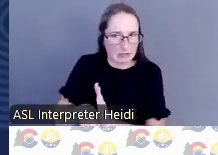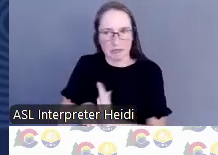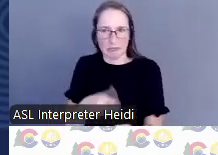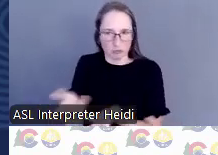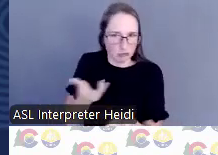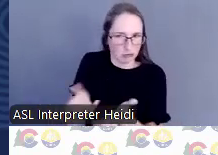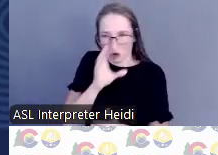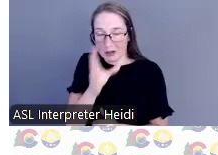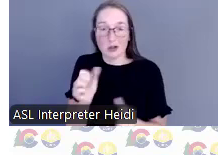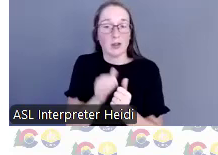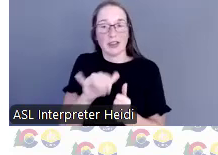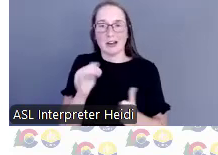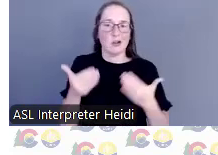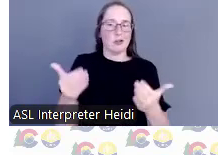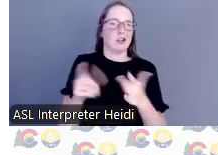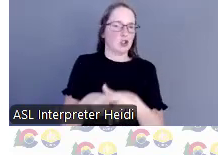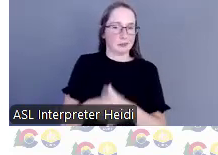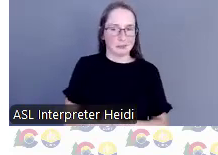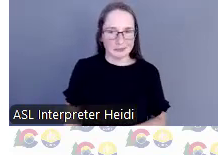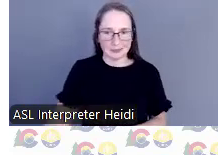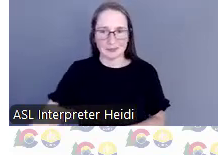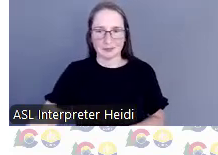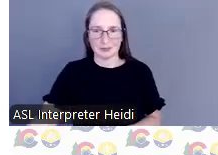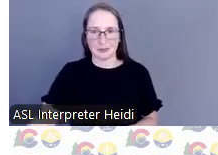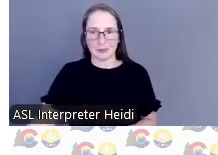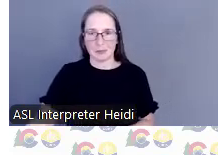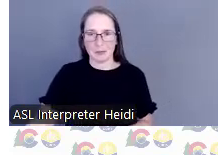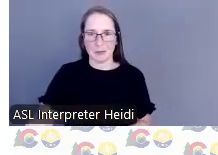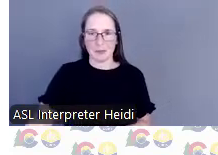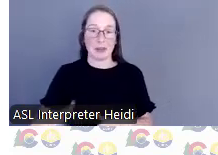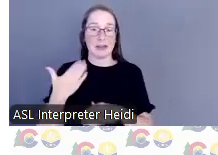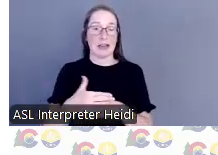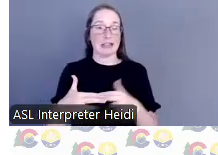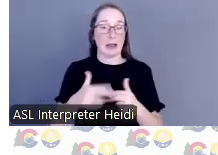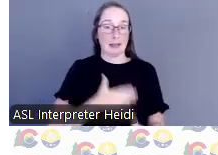directly. So with that, let's go ahead and get into it. If we go to the next slide, please.